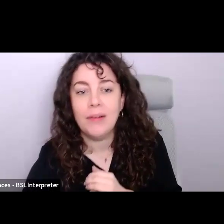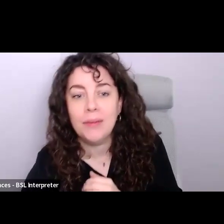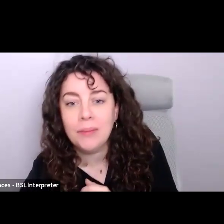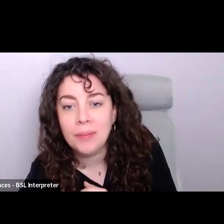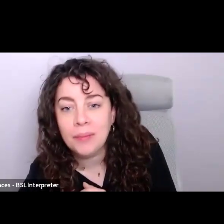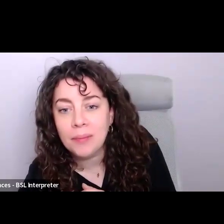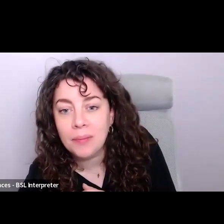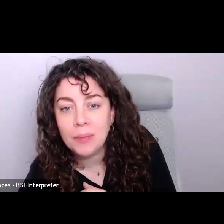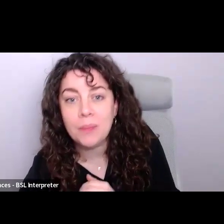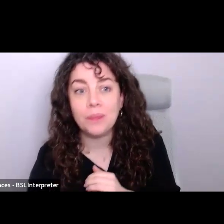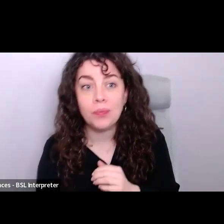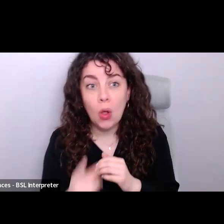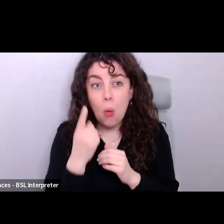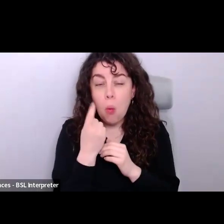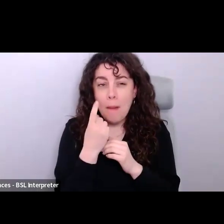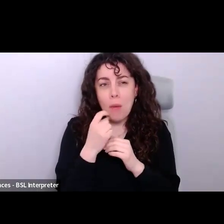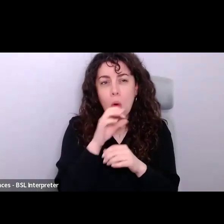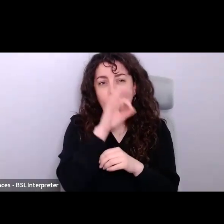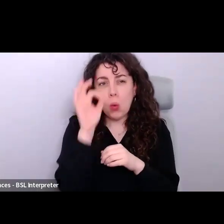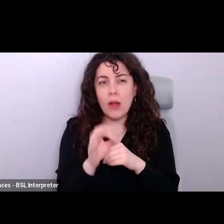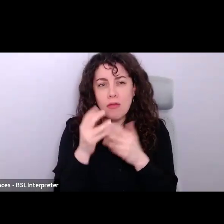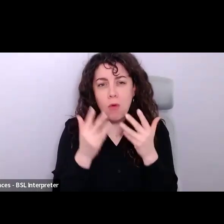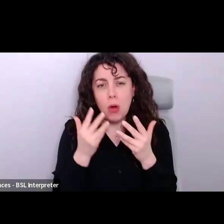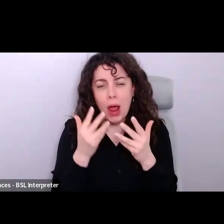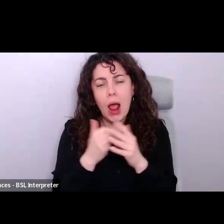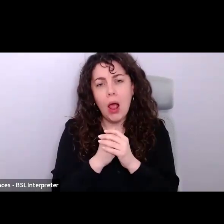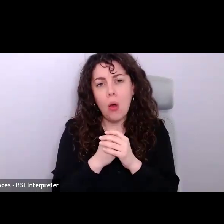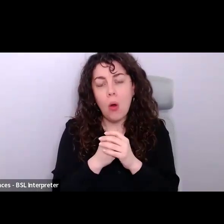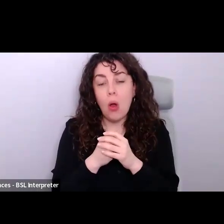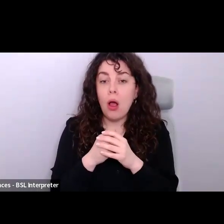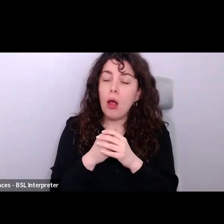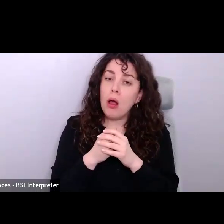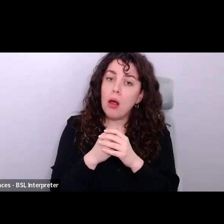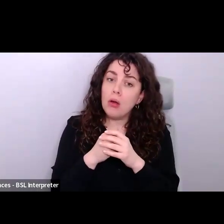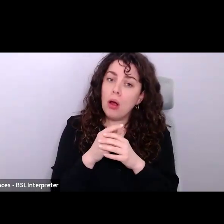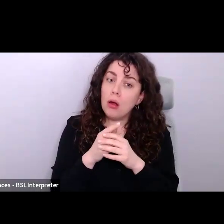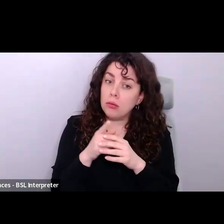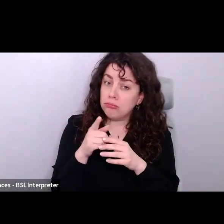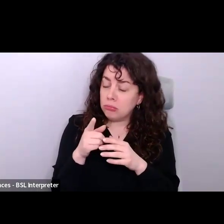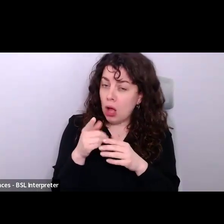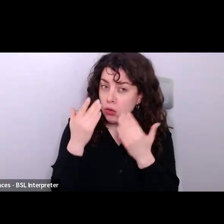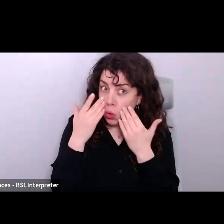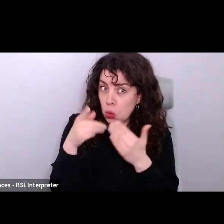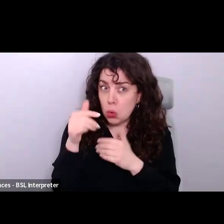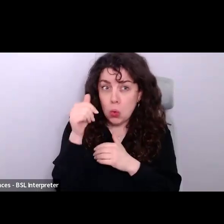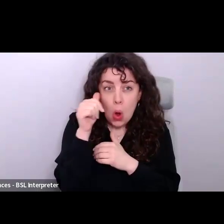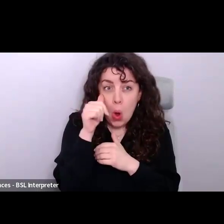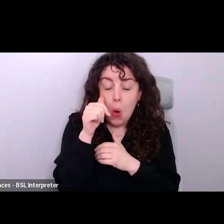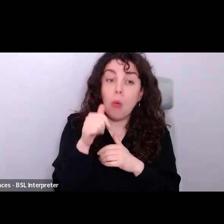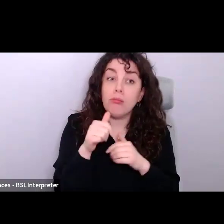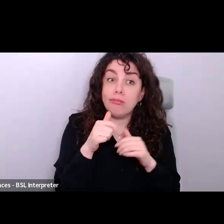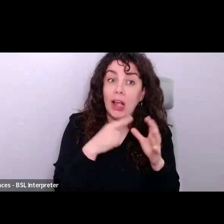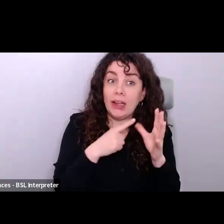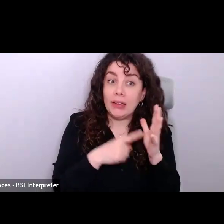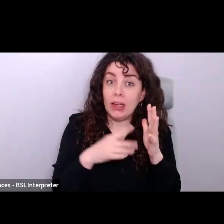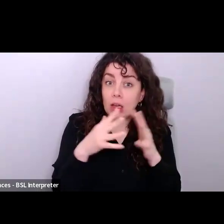might be just most relevant to ask right now is just at what point, if you know at what point in the process Access to Work